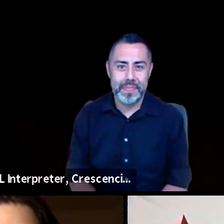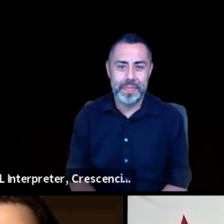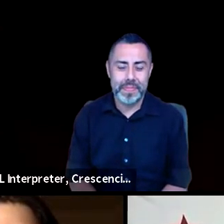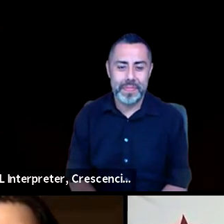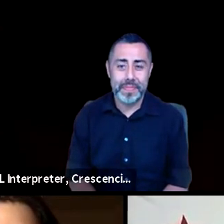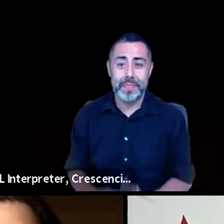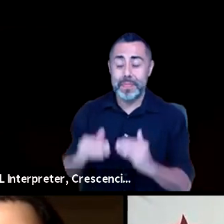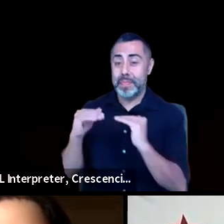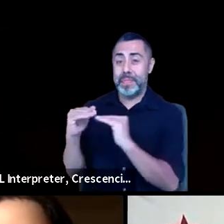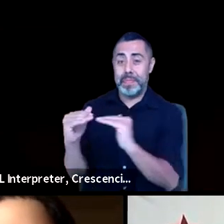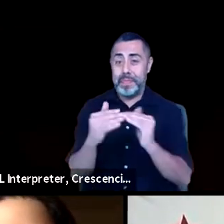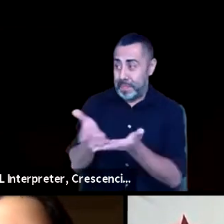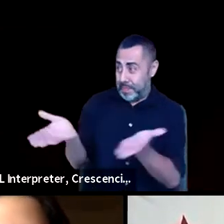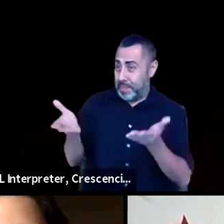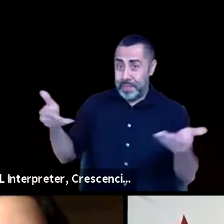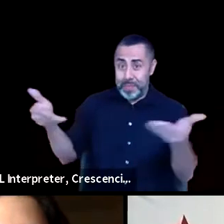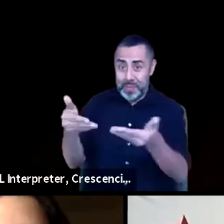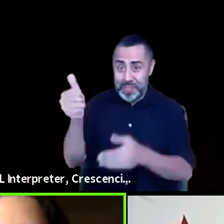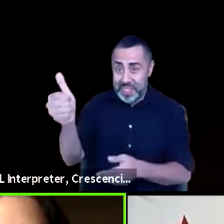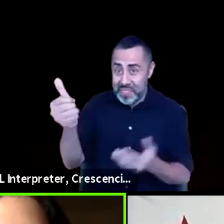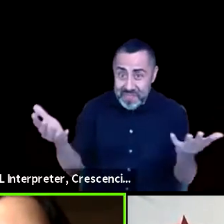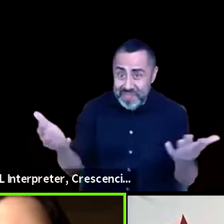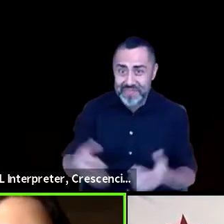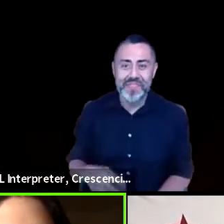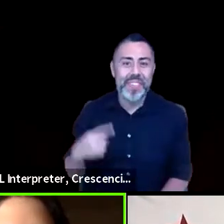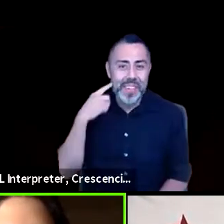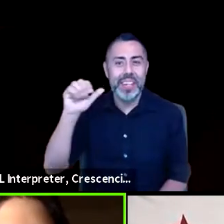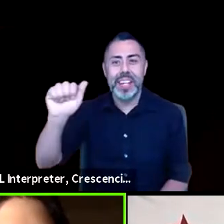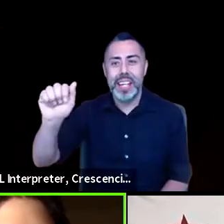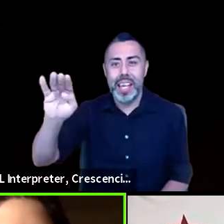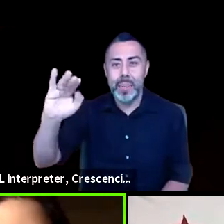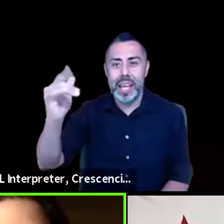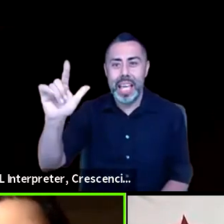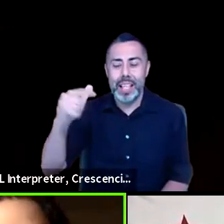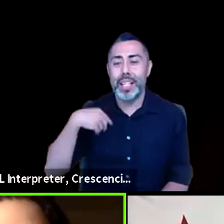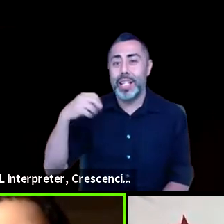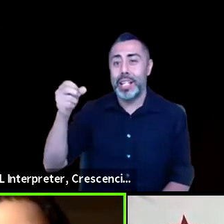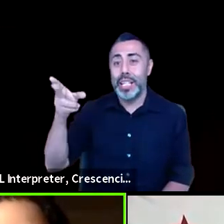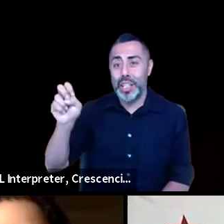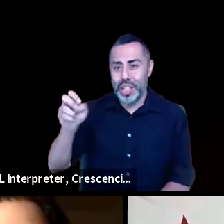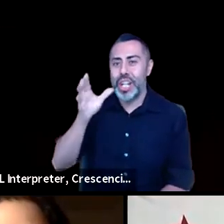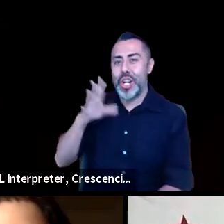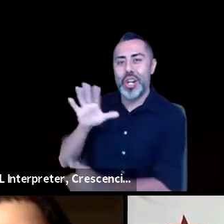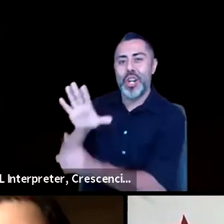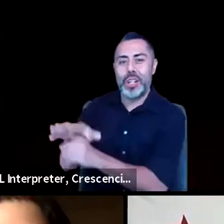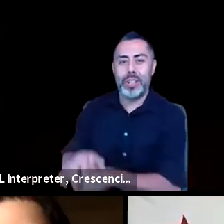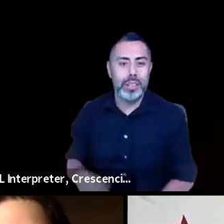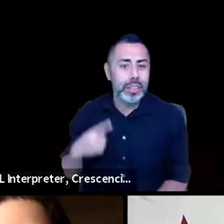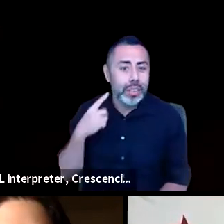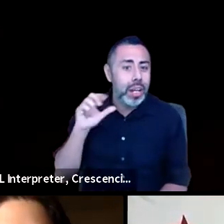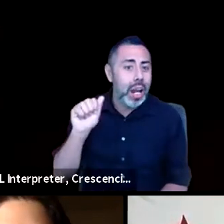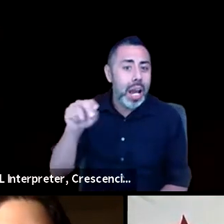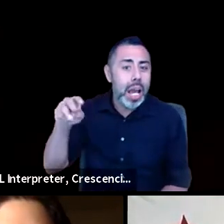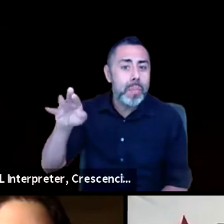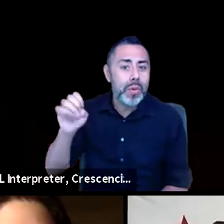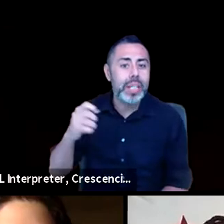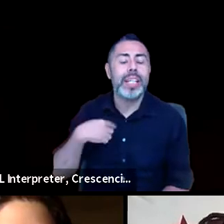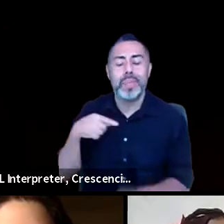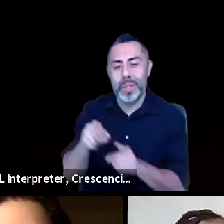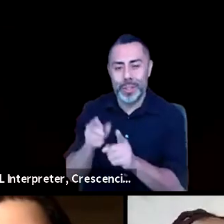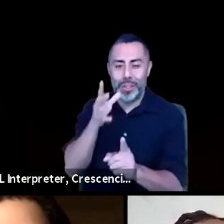Colleagues you want to introduce? I'm Abigail, she, her, hers. Hey, I'm Anne Marie, she, her,